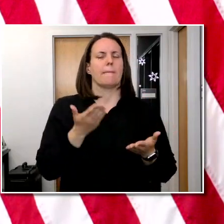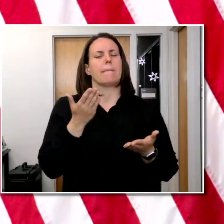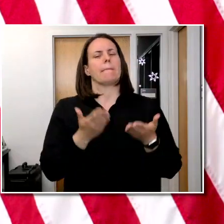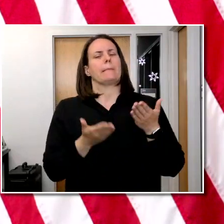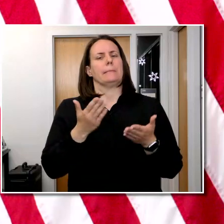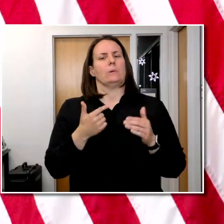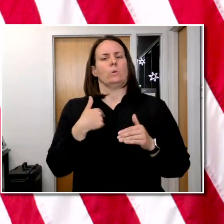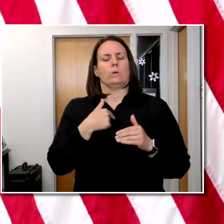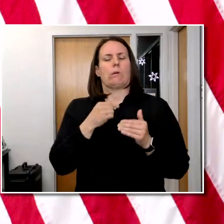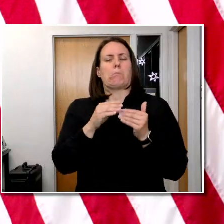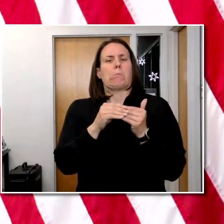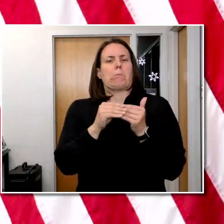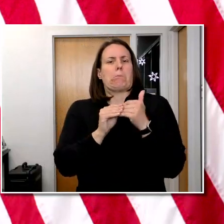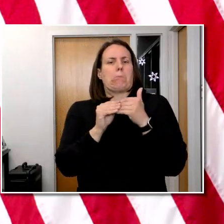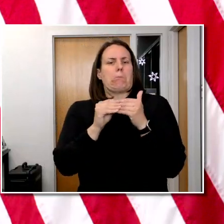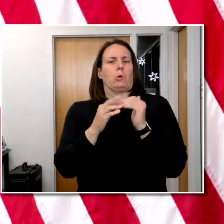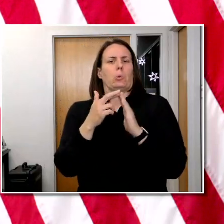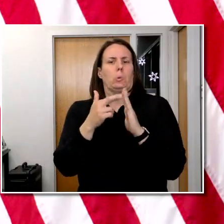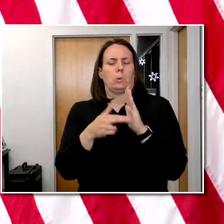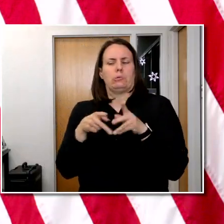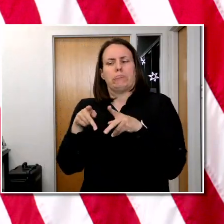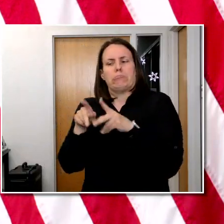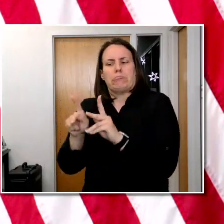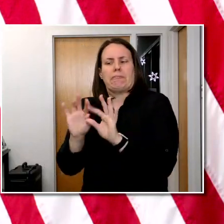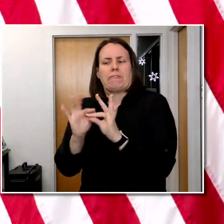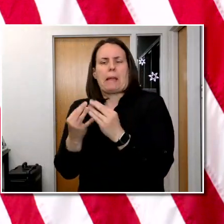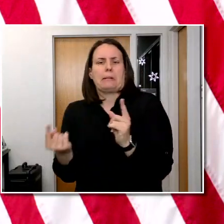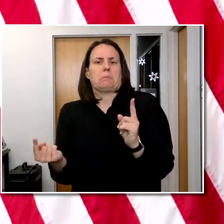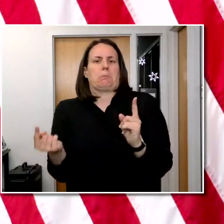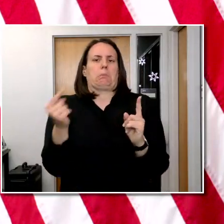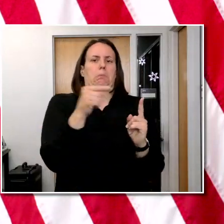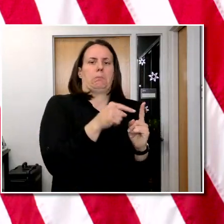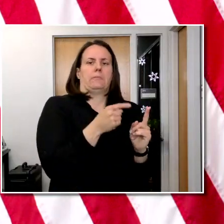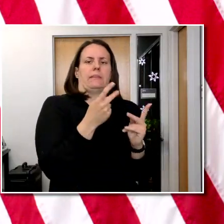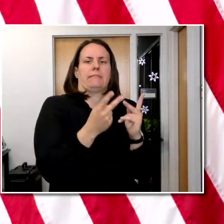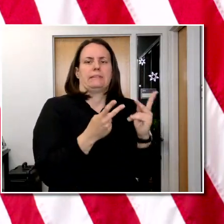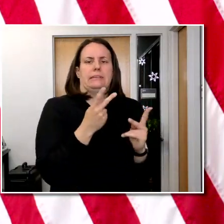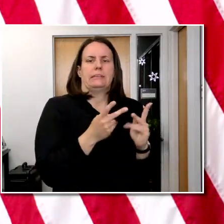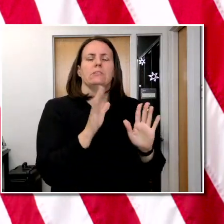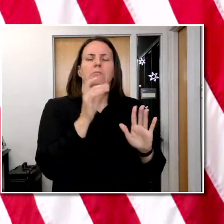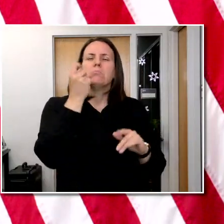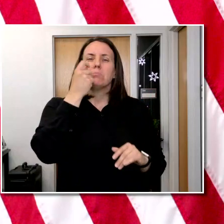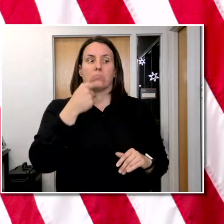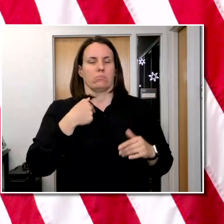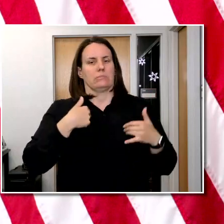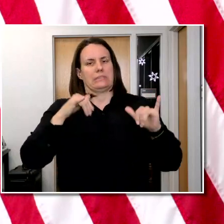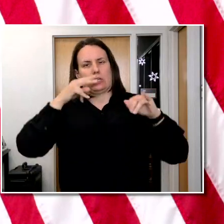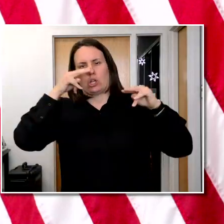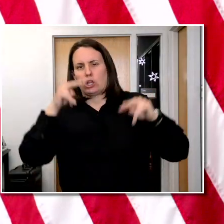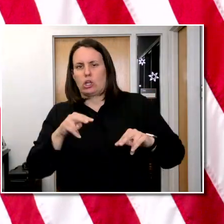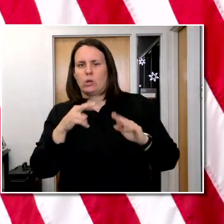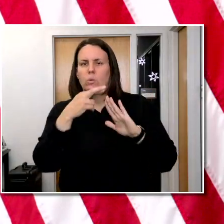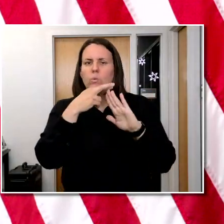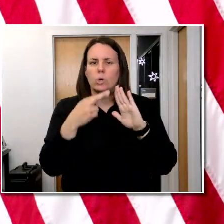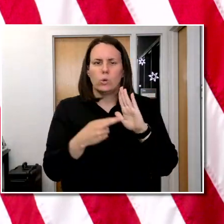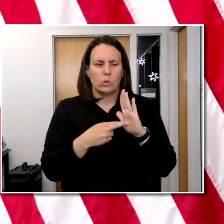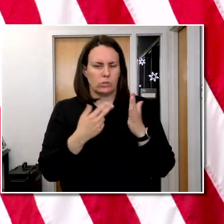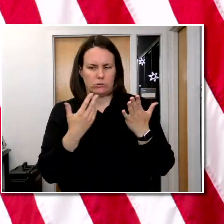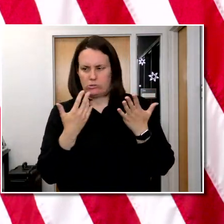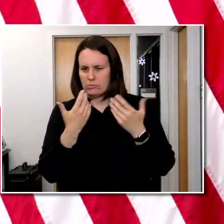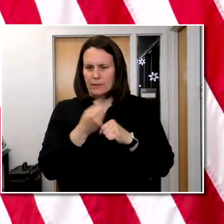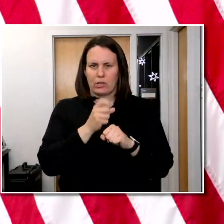revise and look at and balance the risks to our most vulnerable with the needs for things